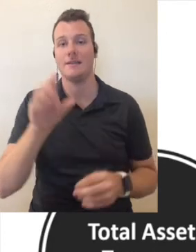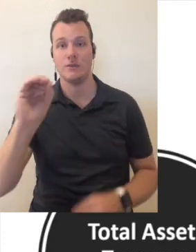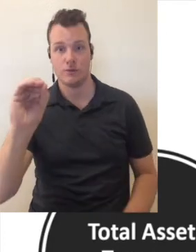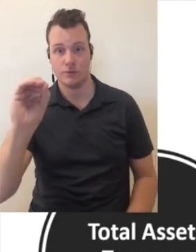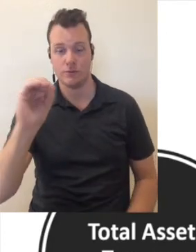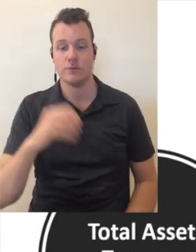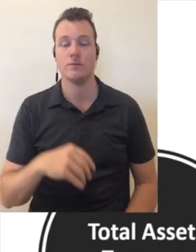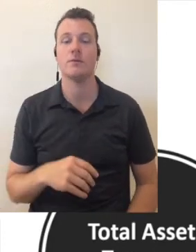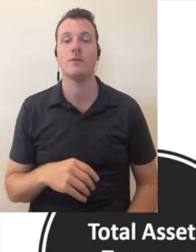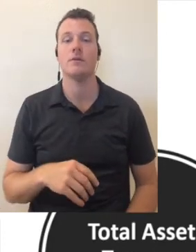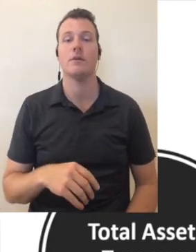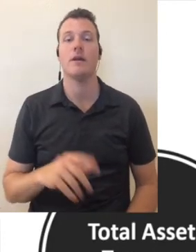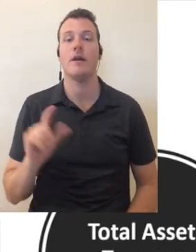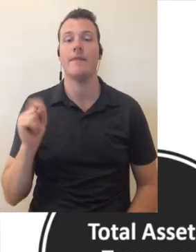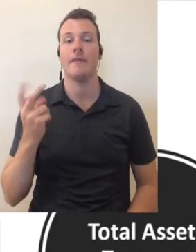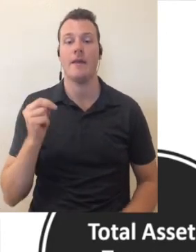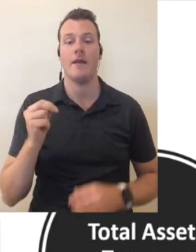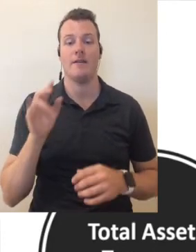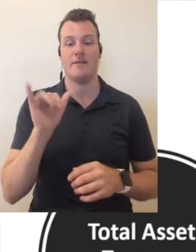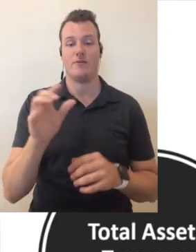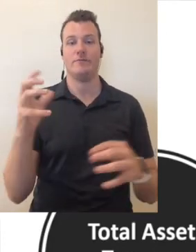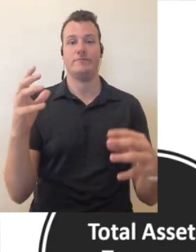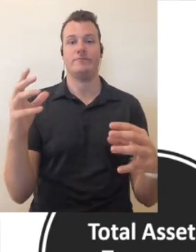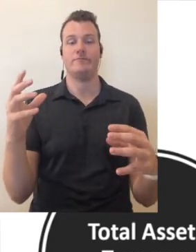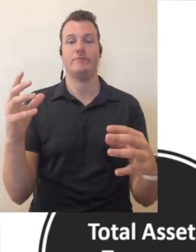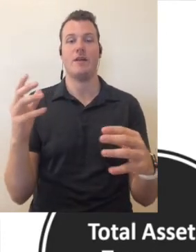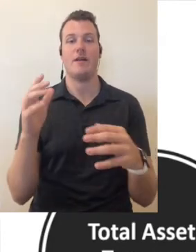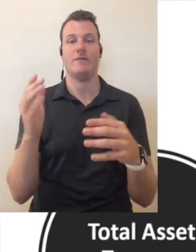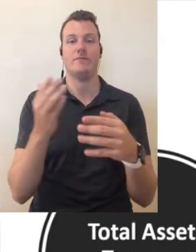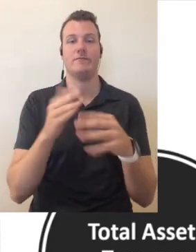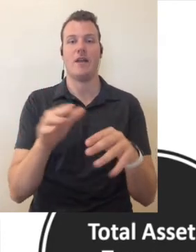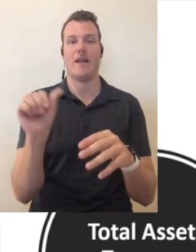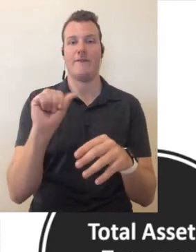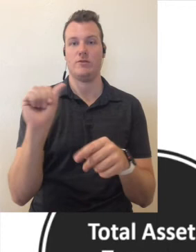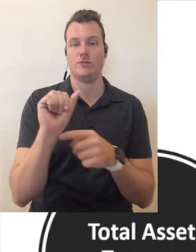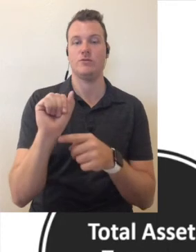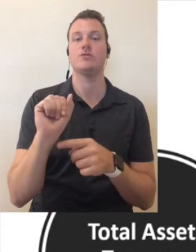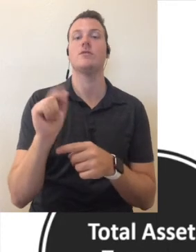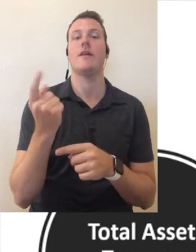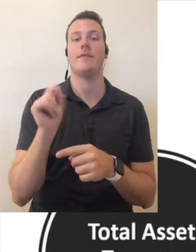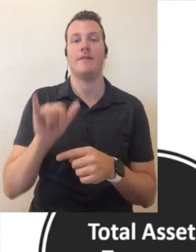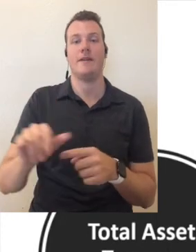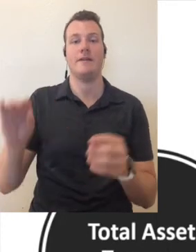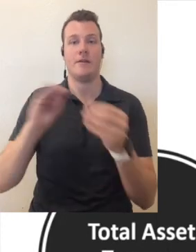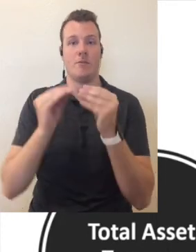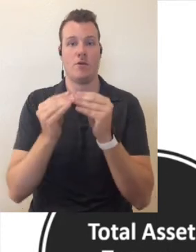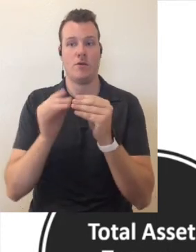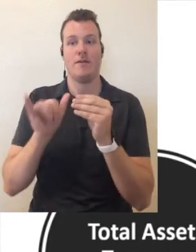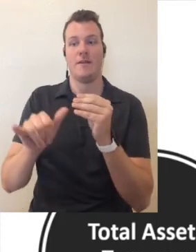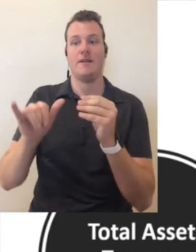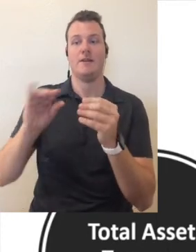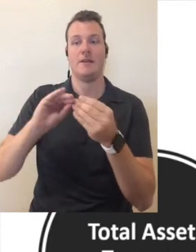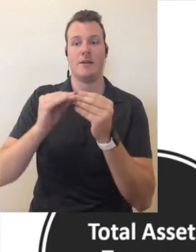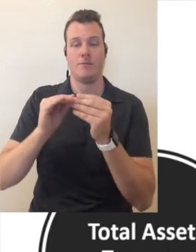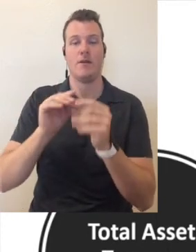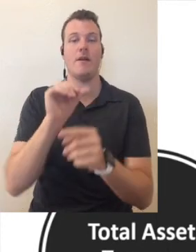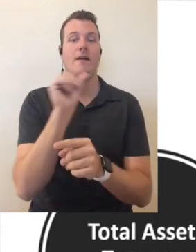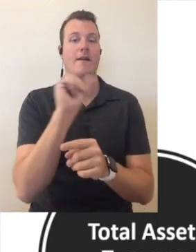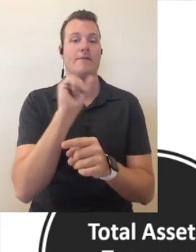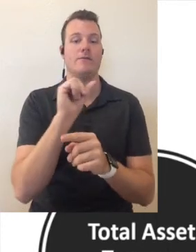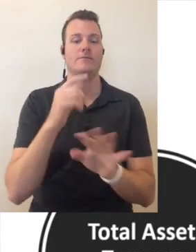the total assets in X1. We're adding them to X0. We're taking the average of those